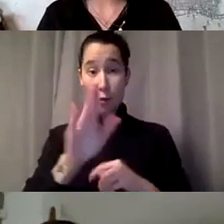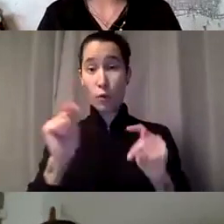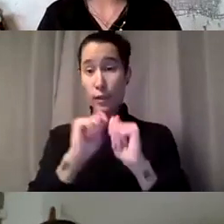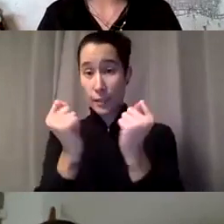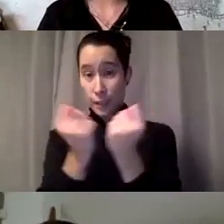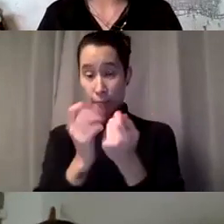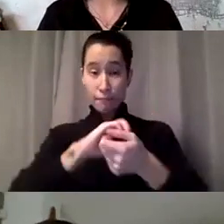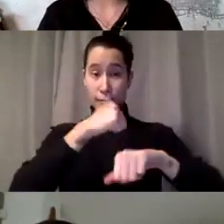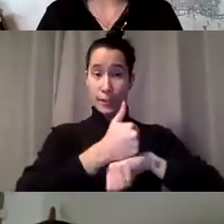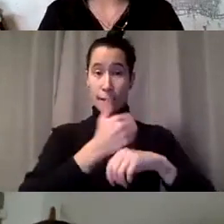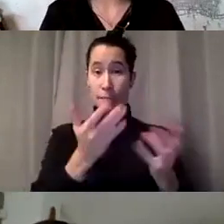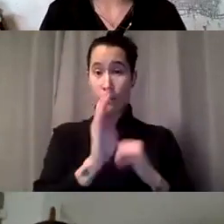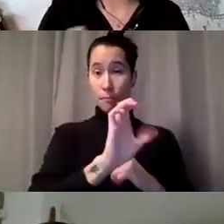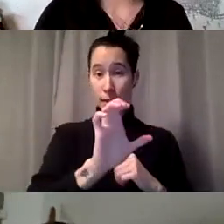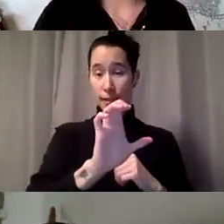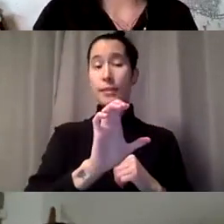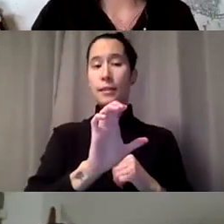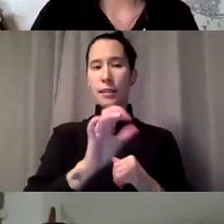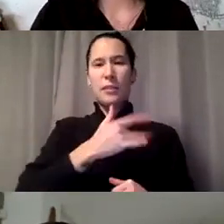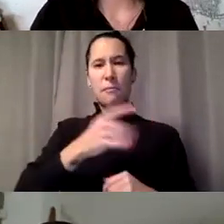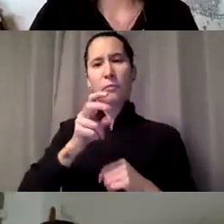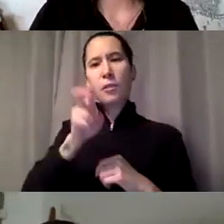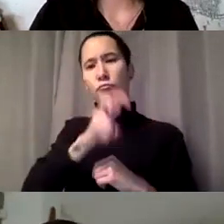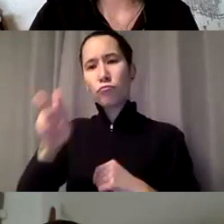in BC and you typically play in an Alberta league,